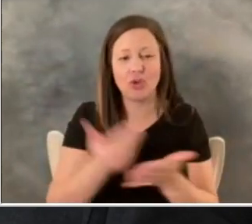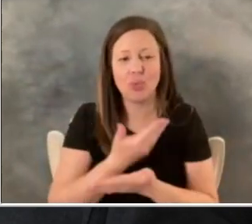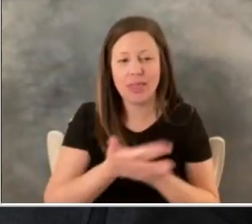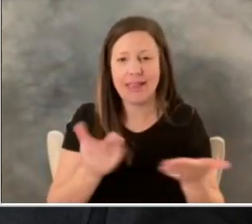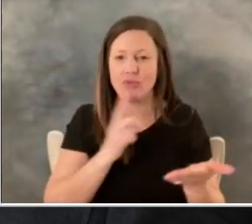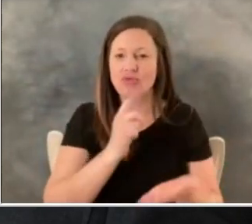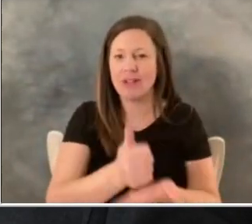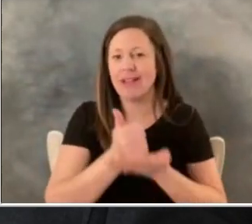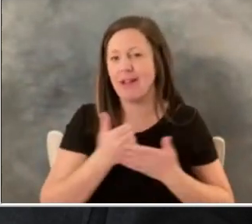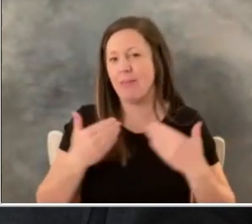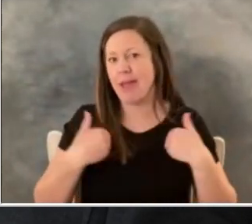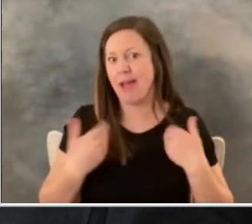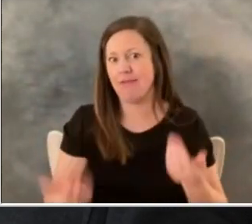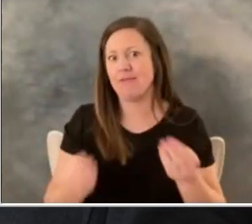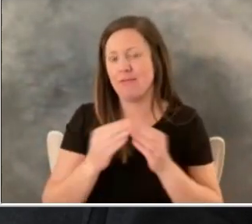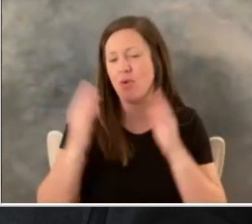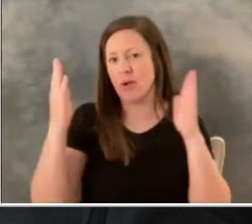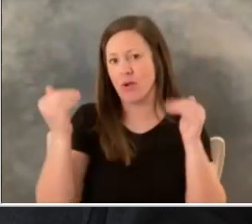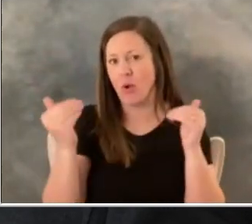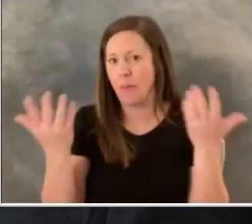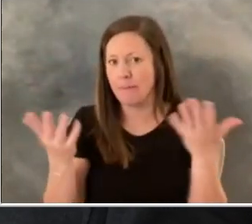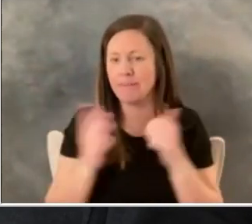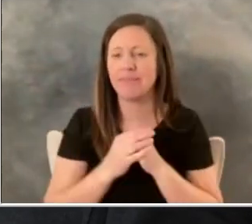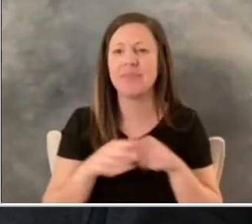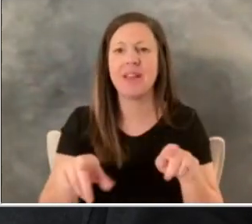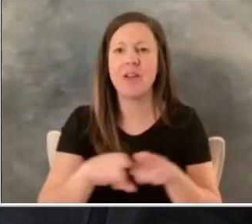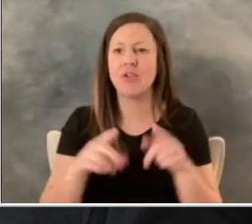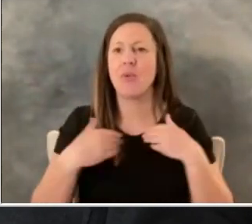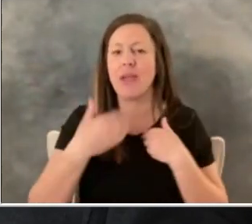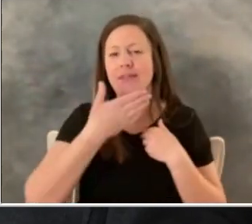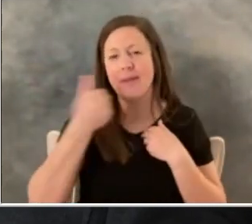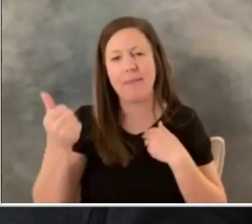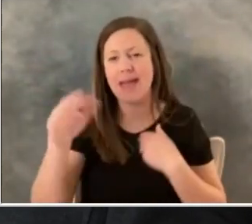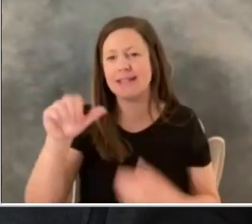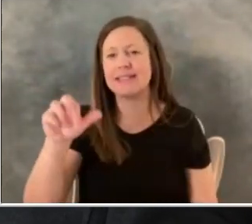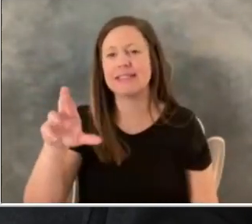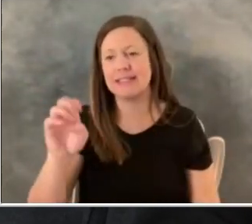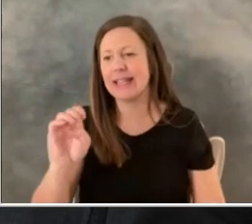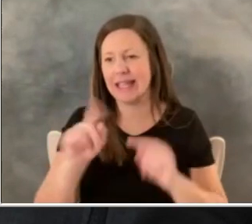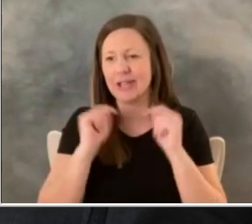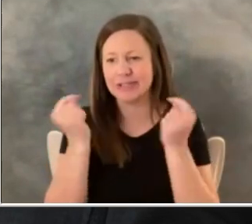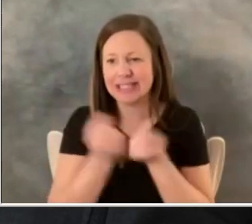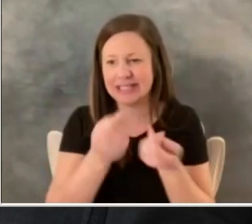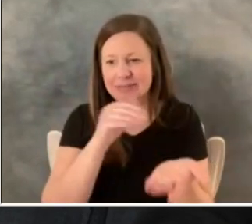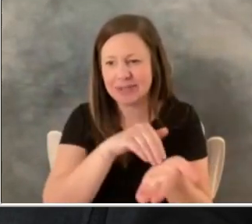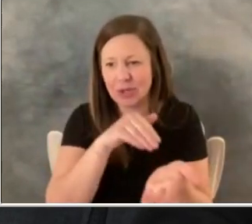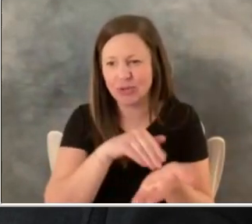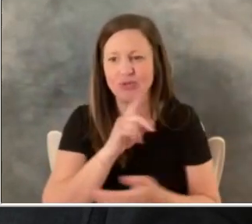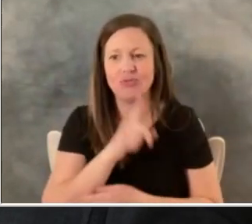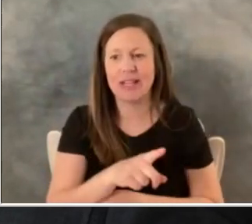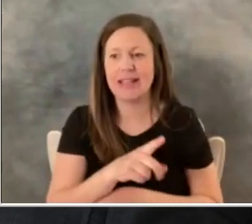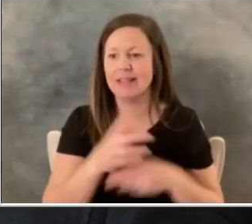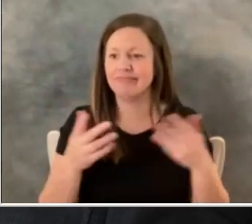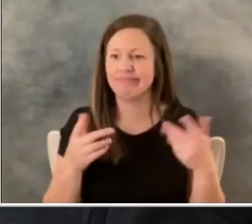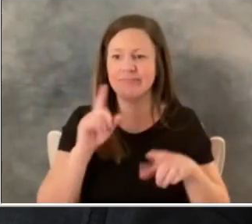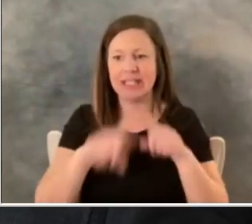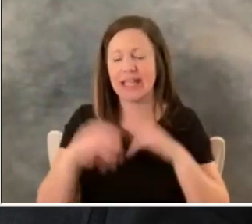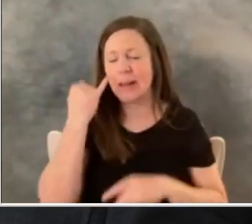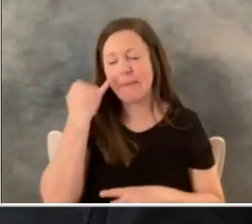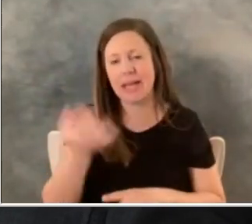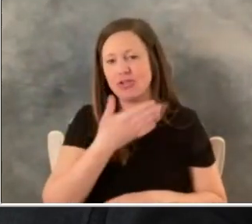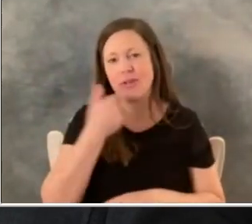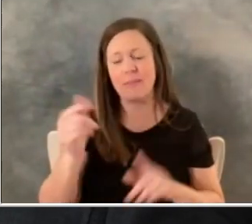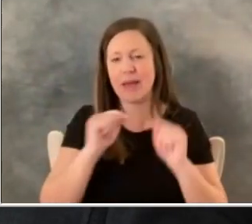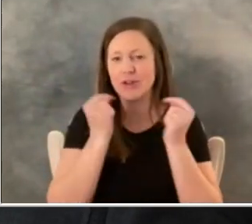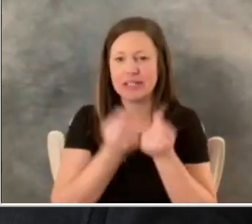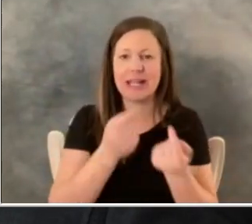then, as Yuri said, of course, like, we have the best care team. Just really can't imagine having a better one. Dr. Corum,